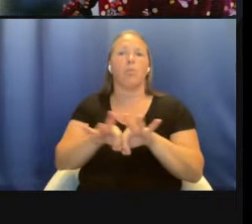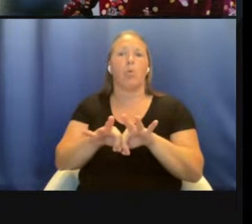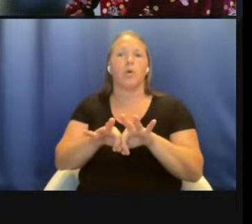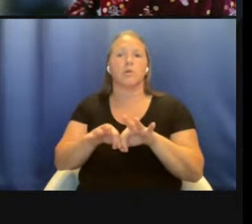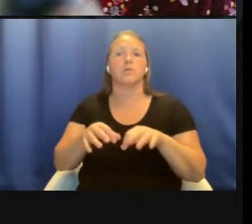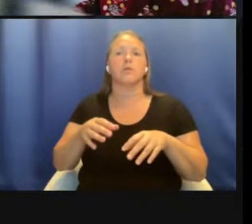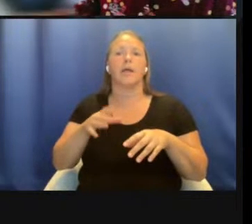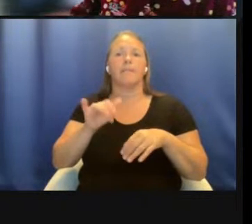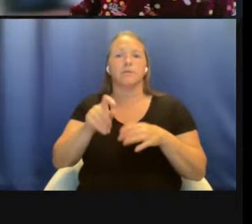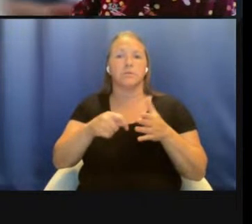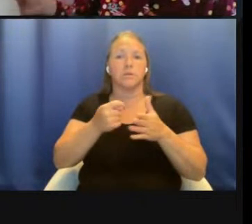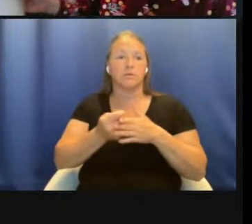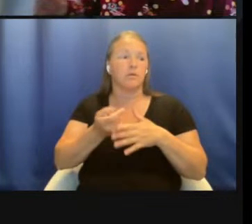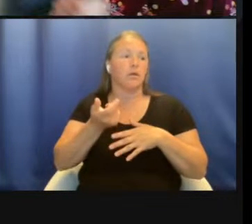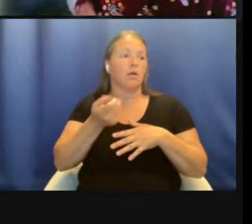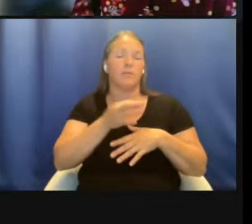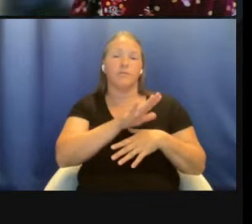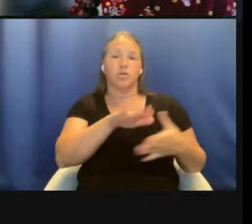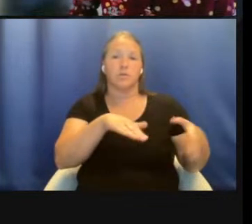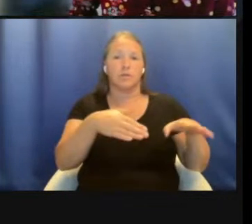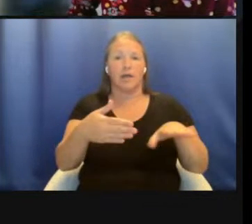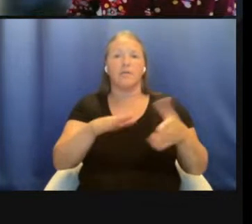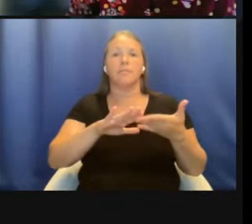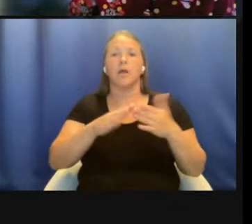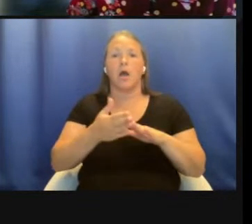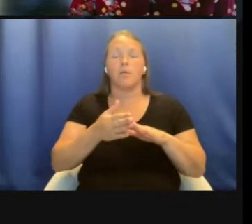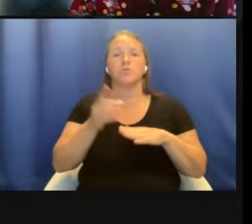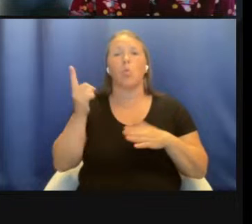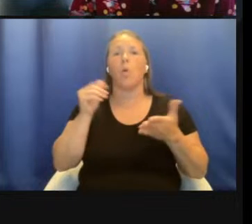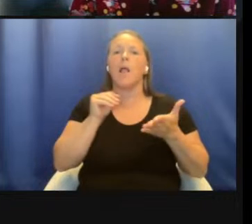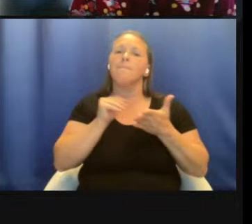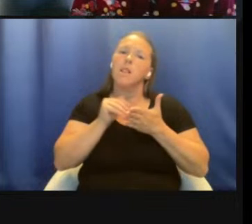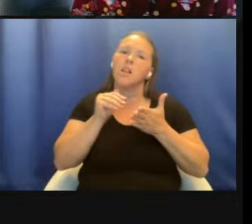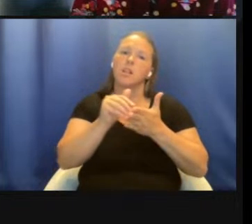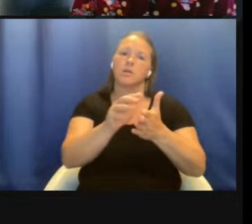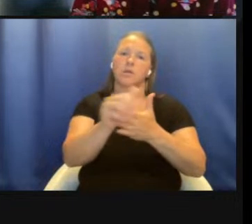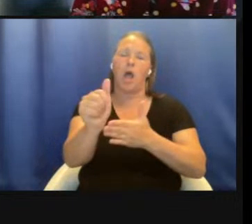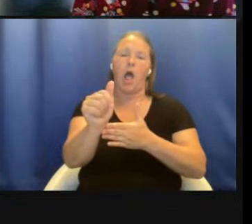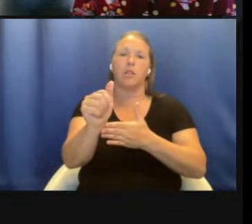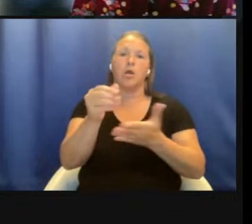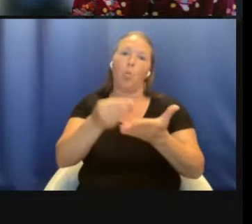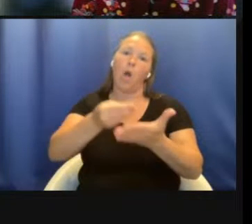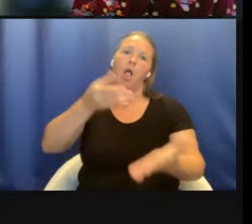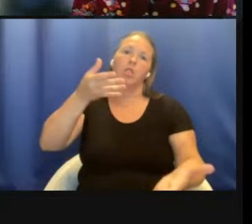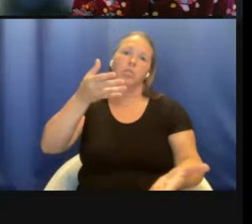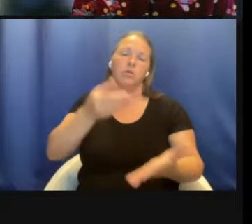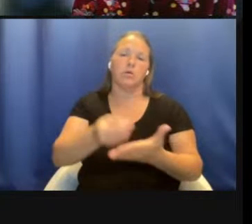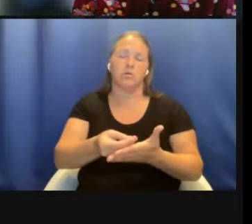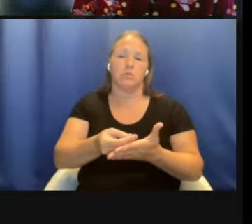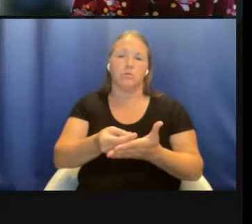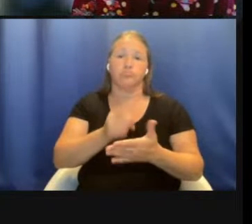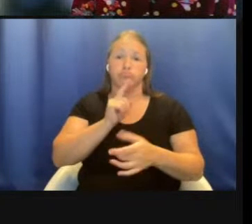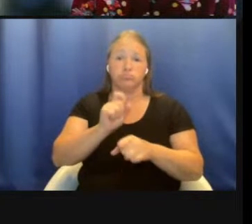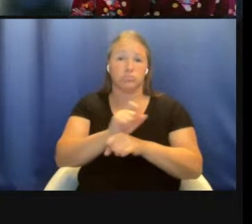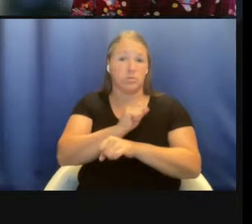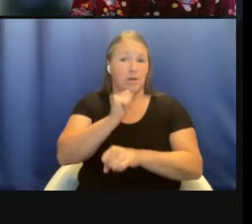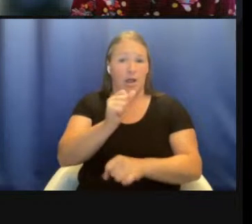plus fortune. And thus, in fact, it is not the money of her father, nor the money of her first